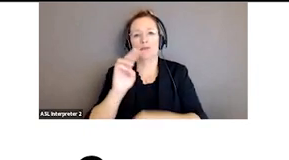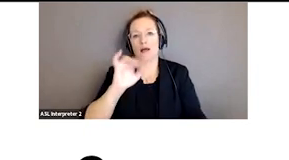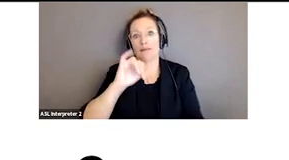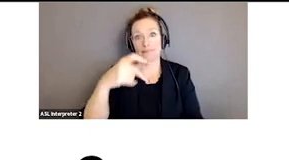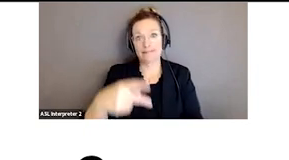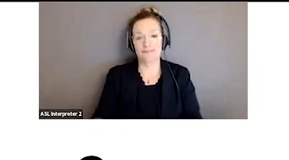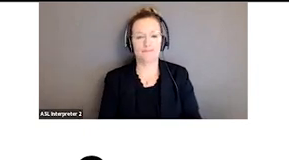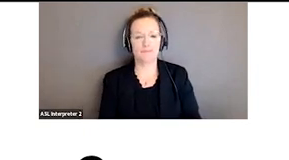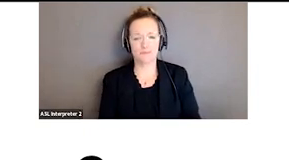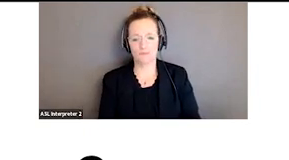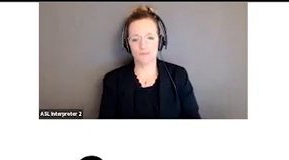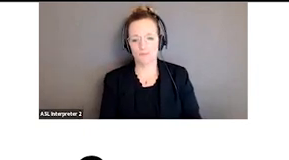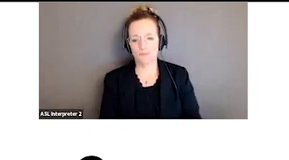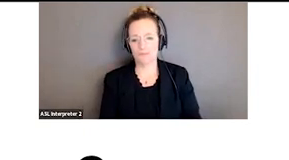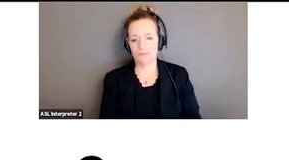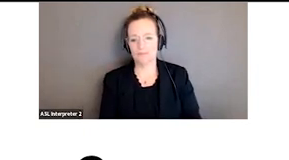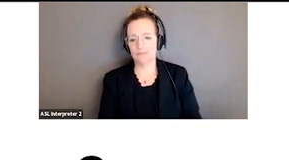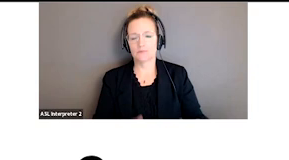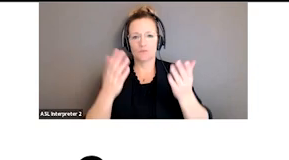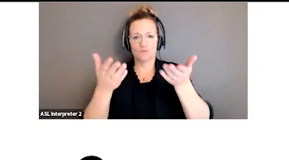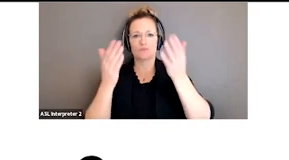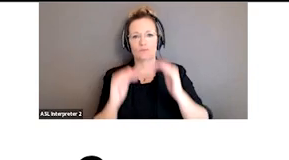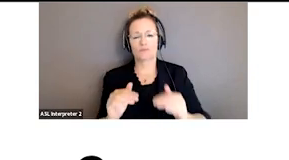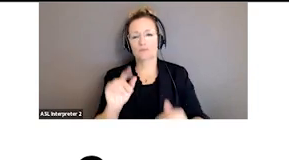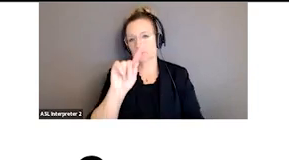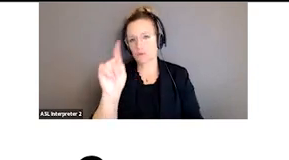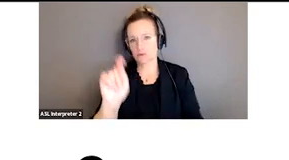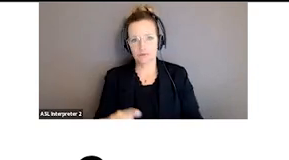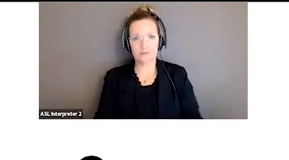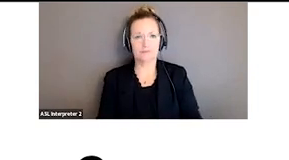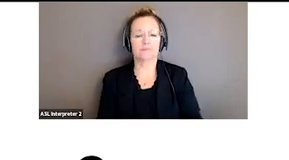perfect. Another one is,